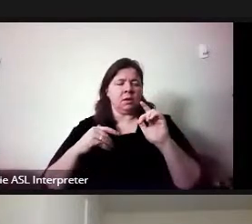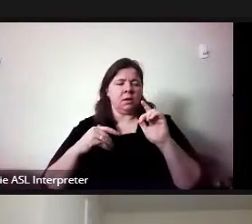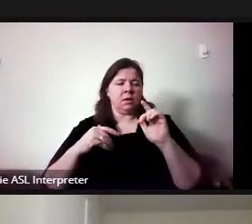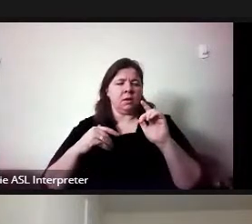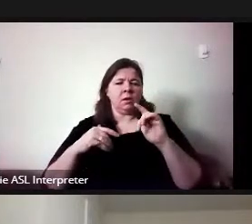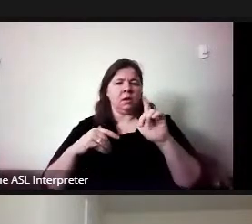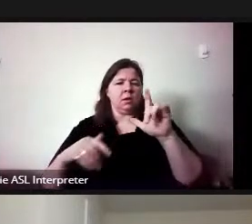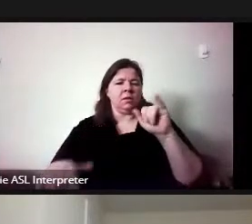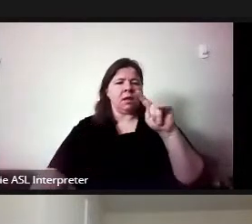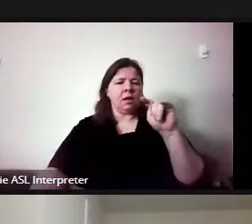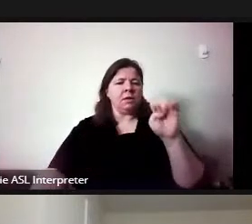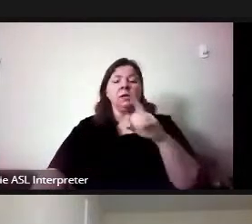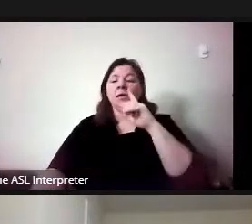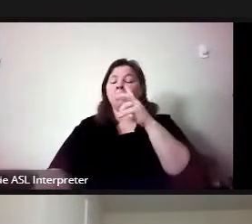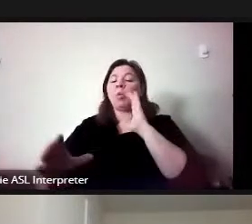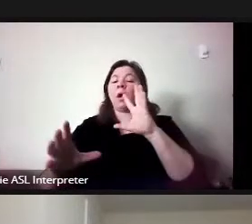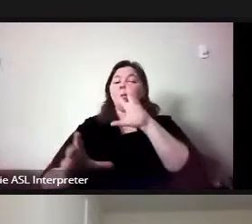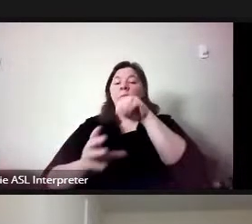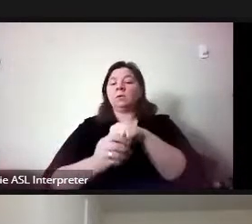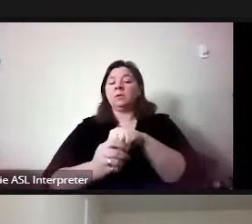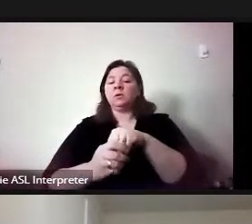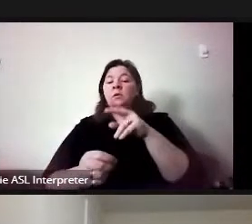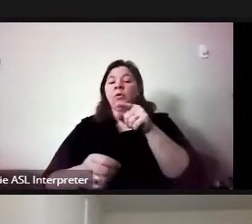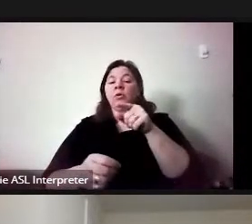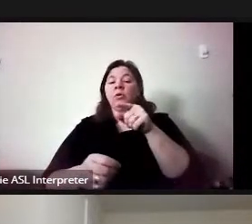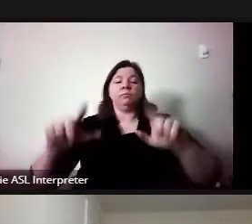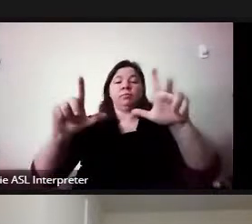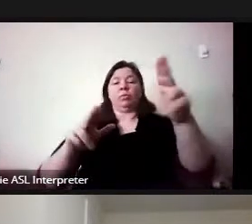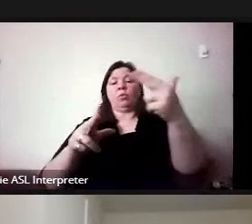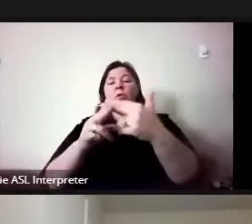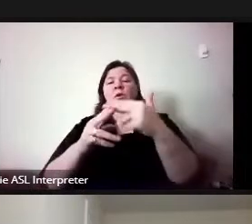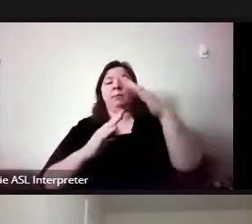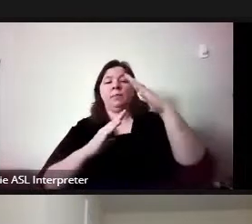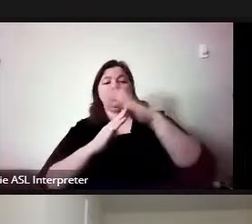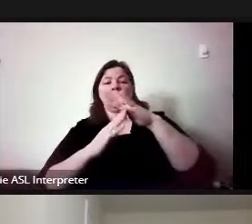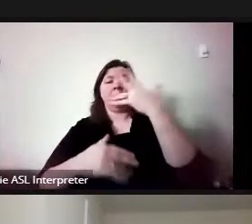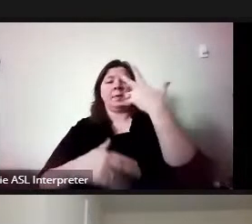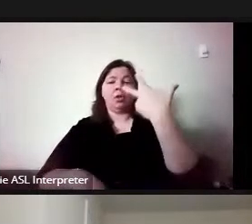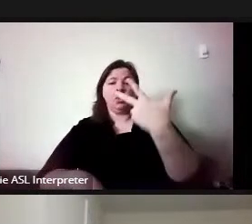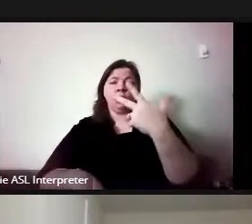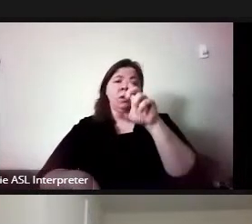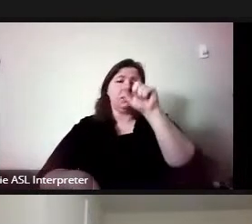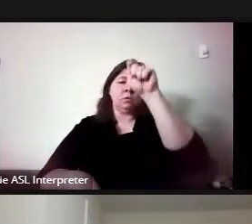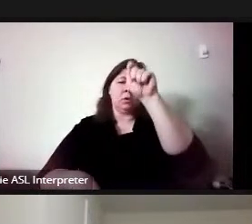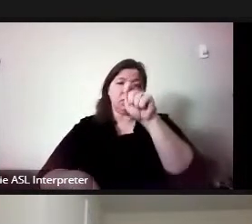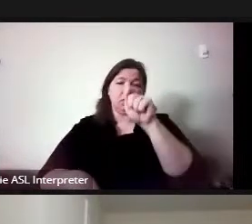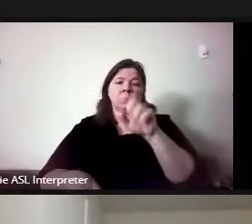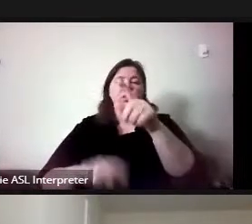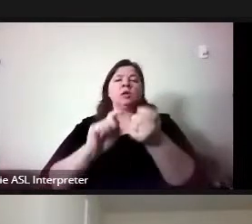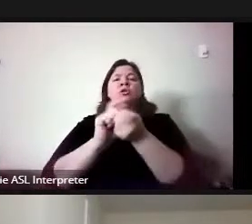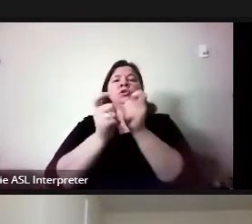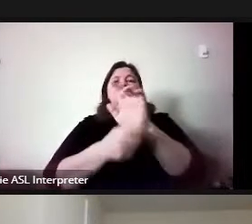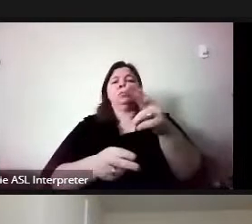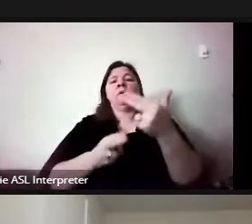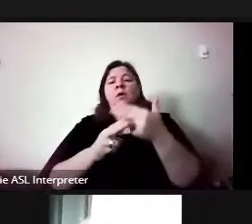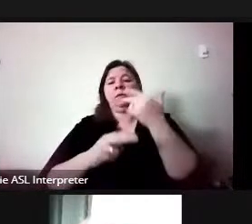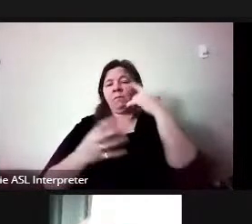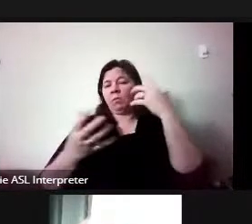into participants, you'll see your name come up right at the top. There's 3 little dots that you can change your